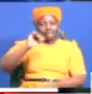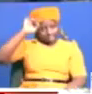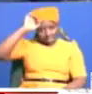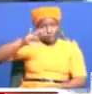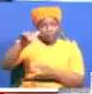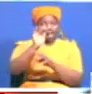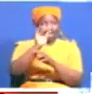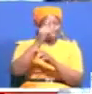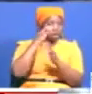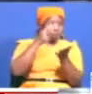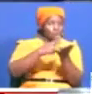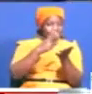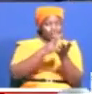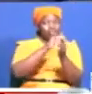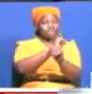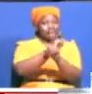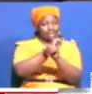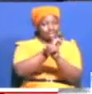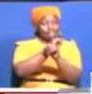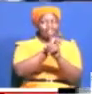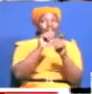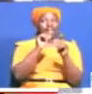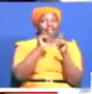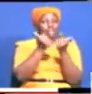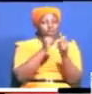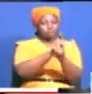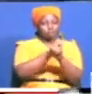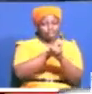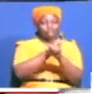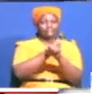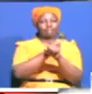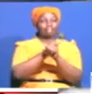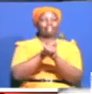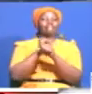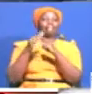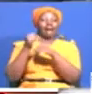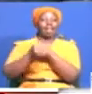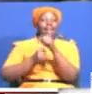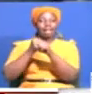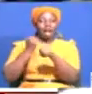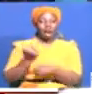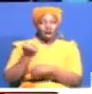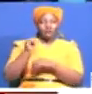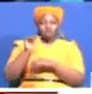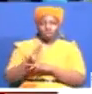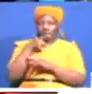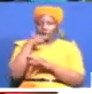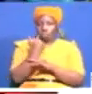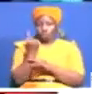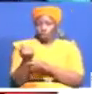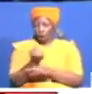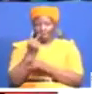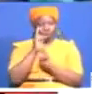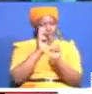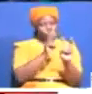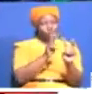Protection Agency to protect the deceased nine-year-old daughter, who is said to be the only witness in the murder of her mother. Speaking